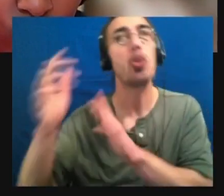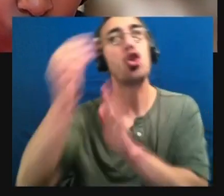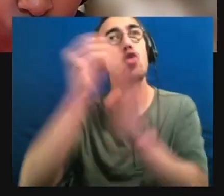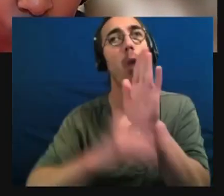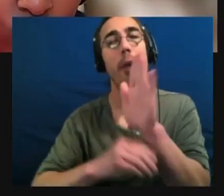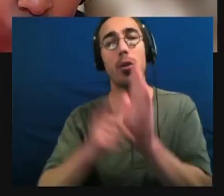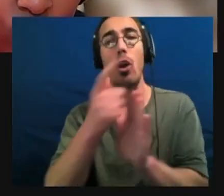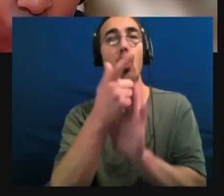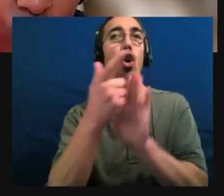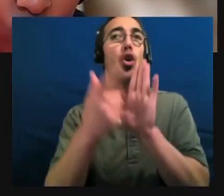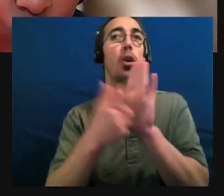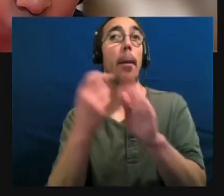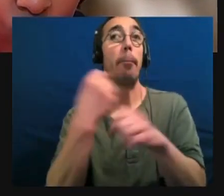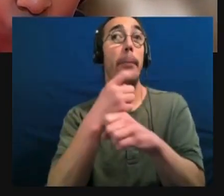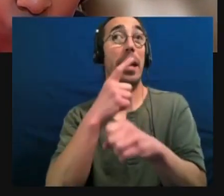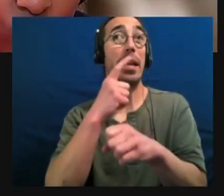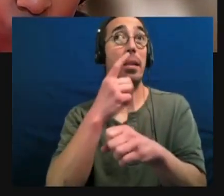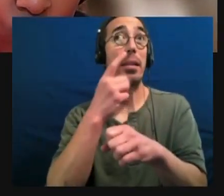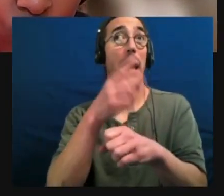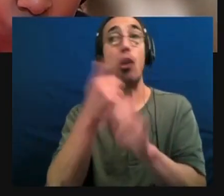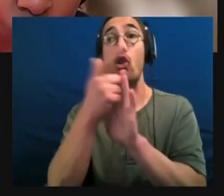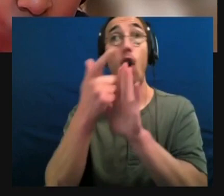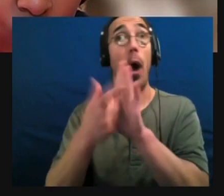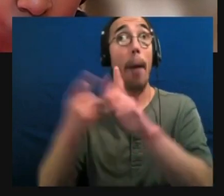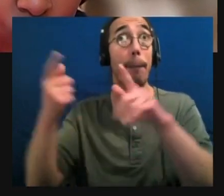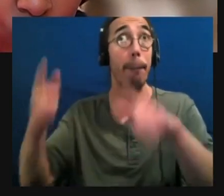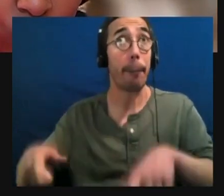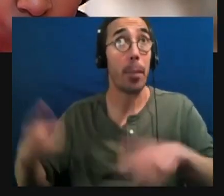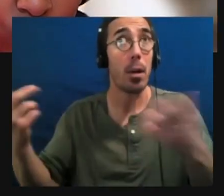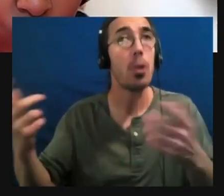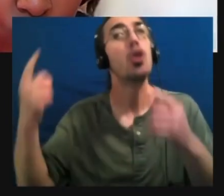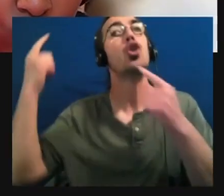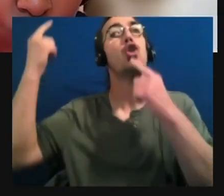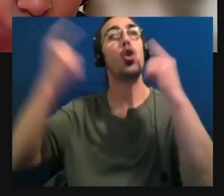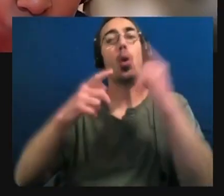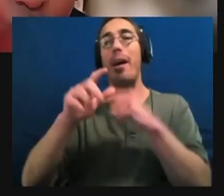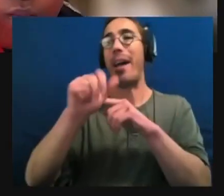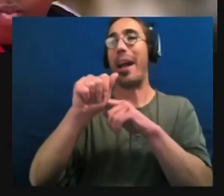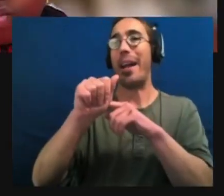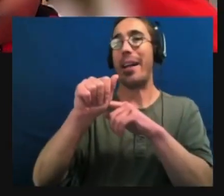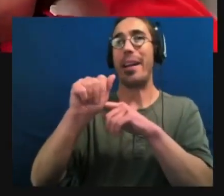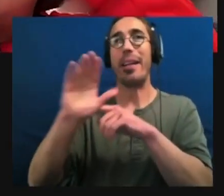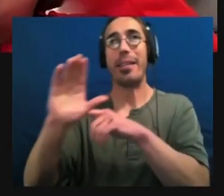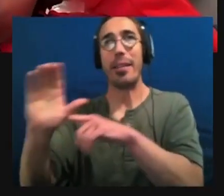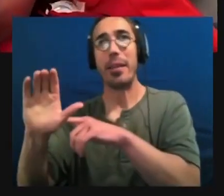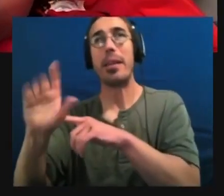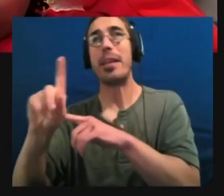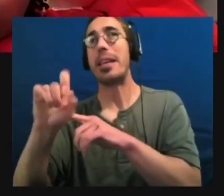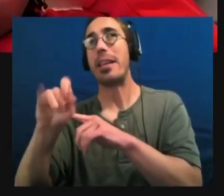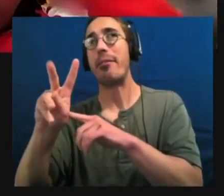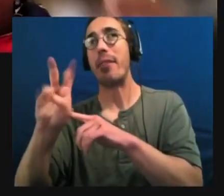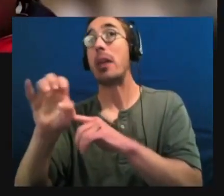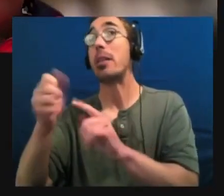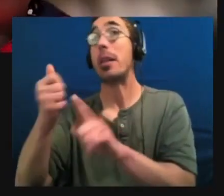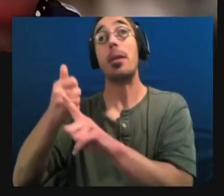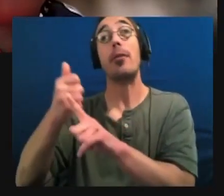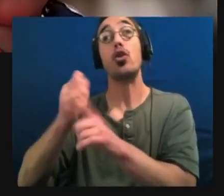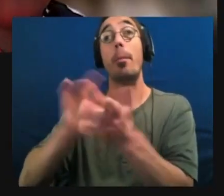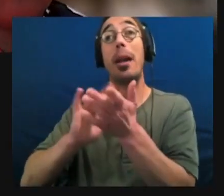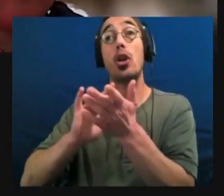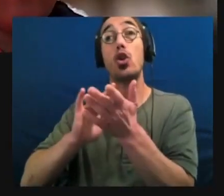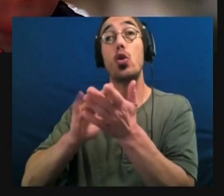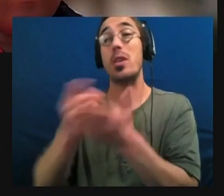to make that a reality, to consider AAC devices as medical devices to cover